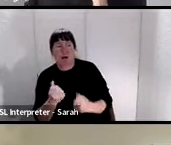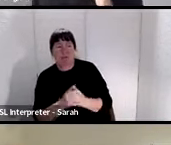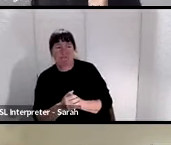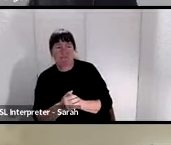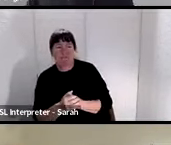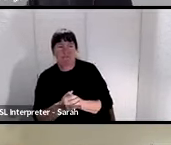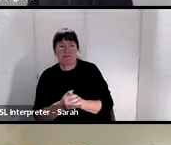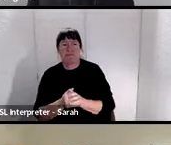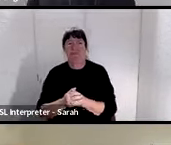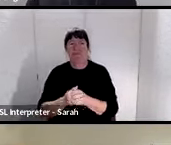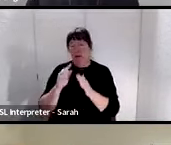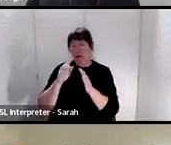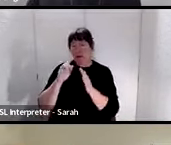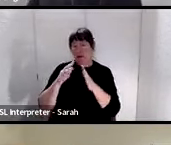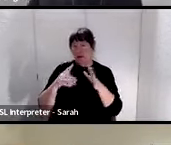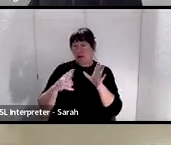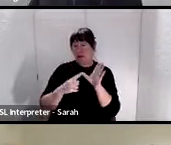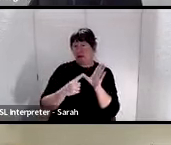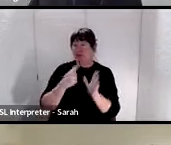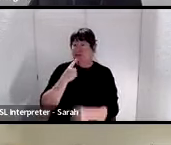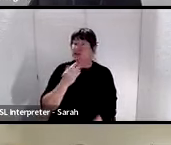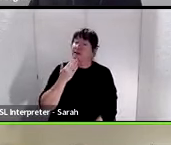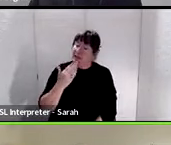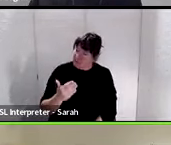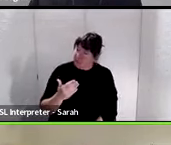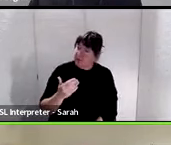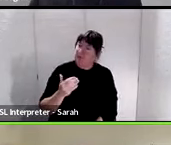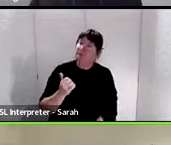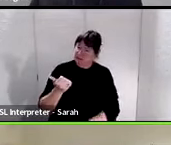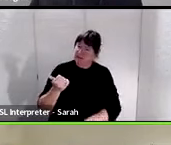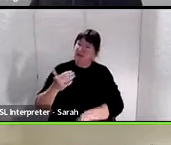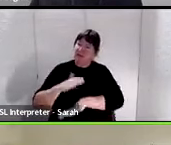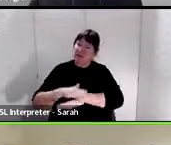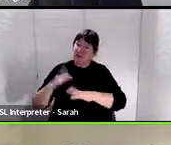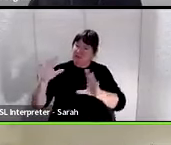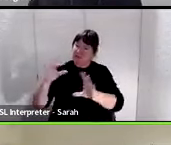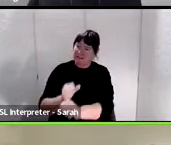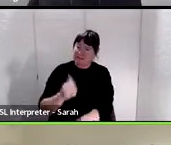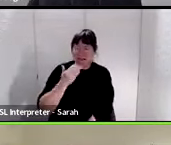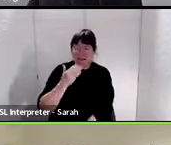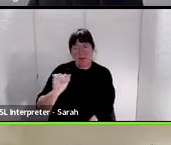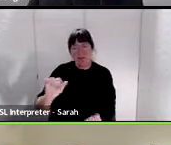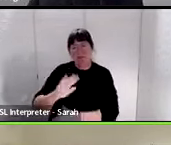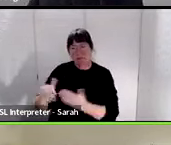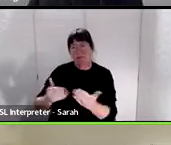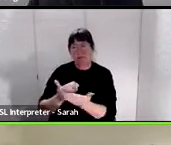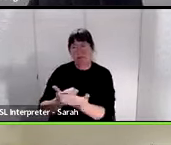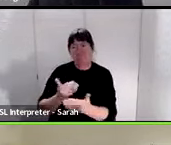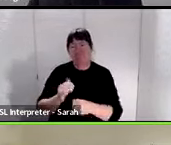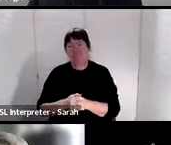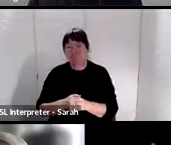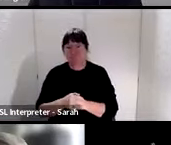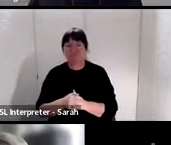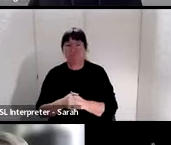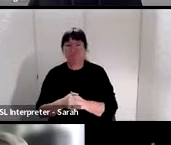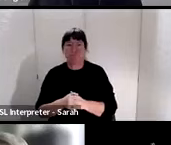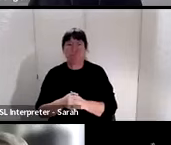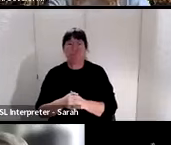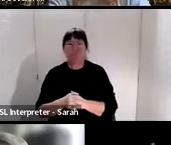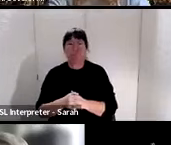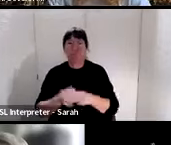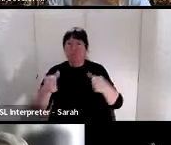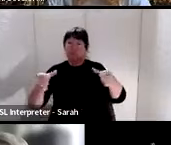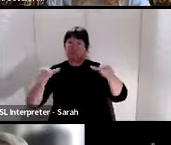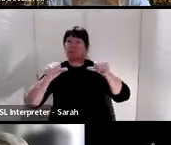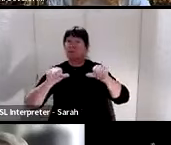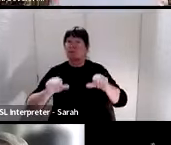end on. Appreciate your very thoughtful submission. Thank you. Matiwa. Cheers. We now